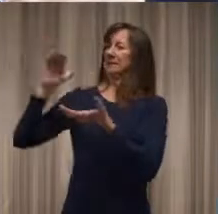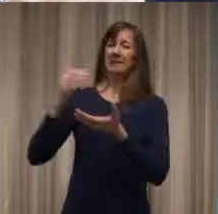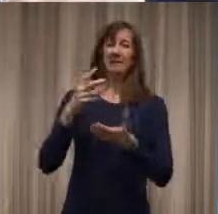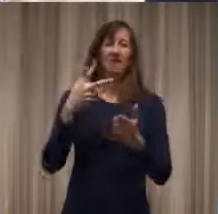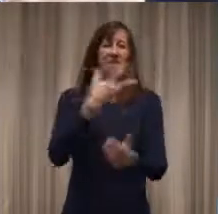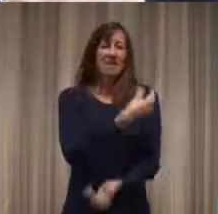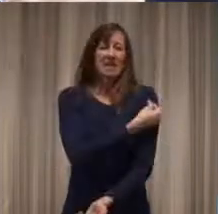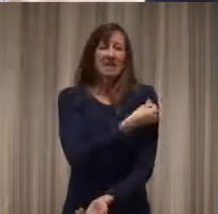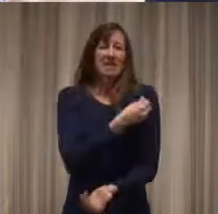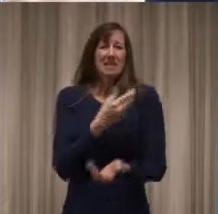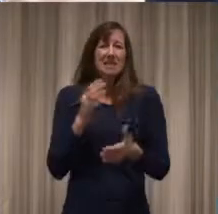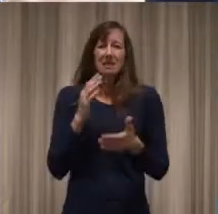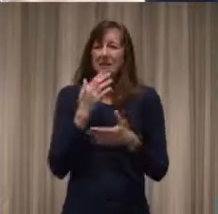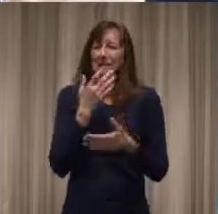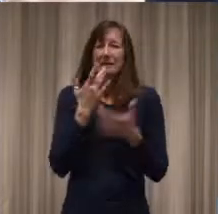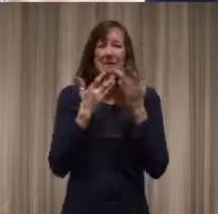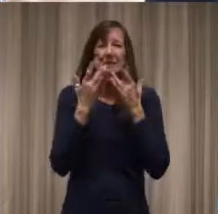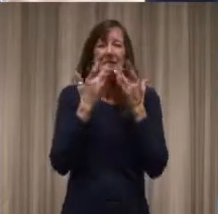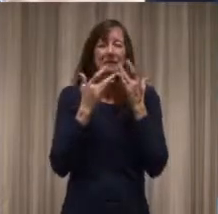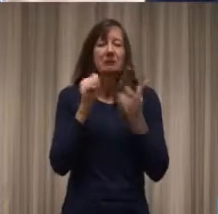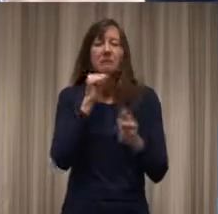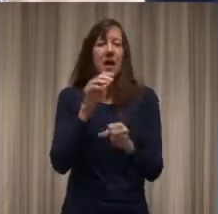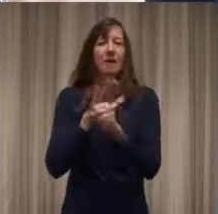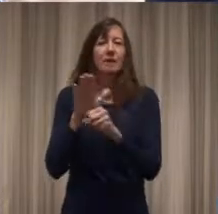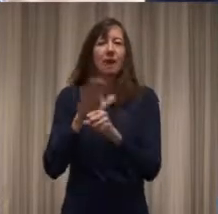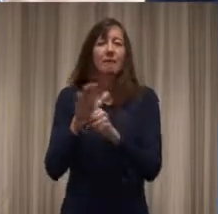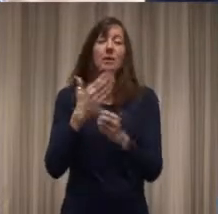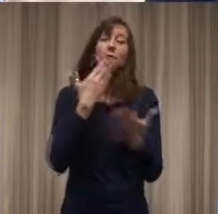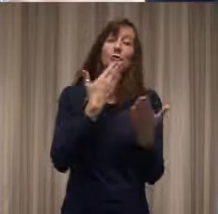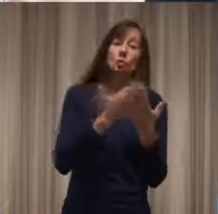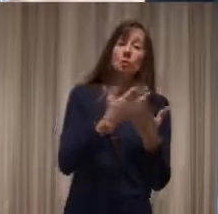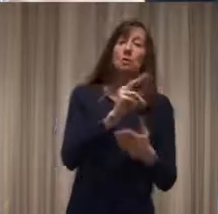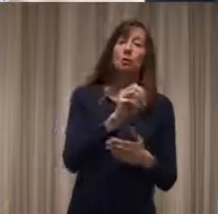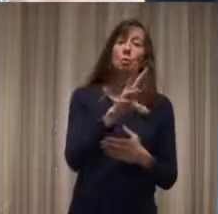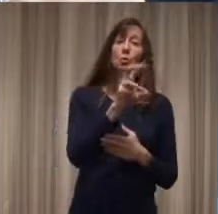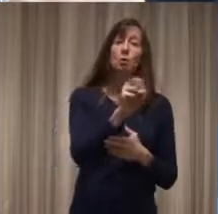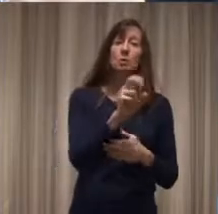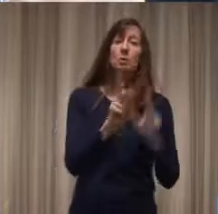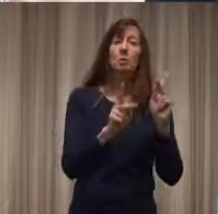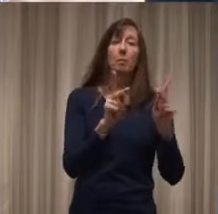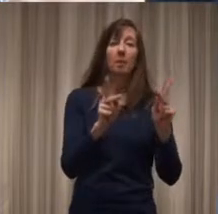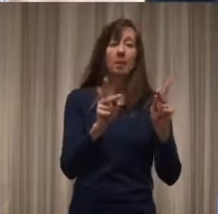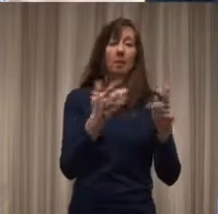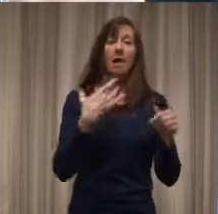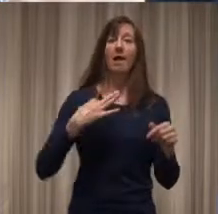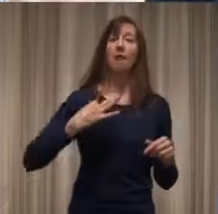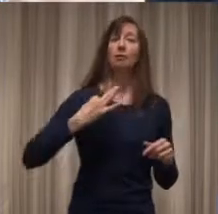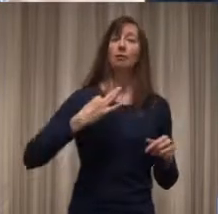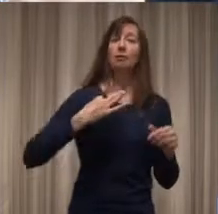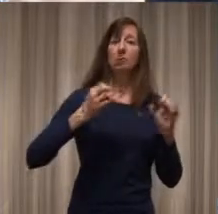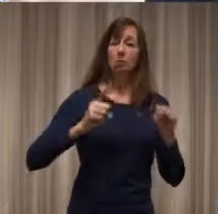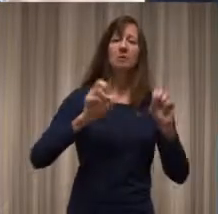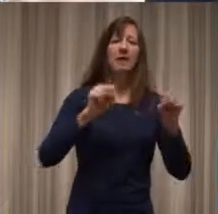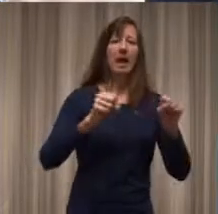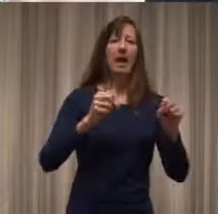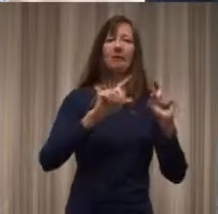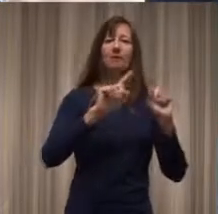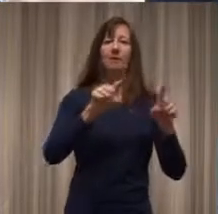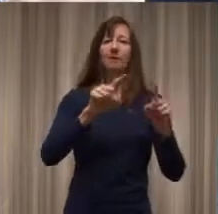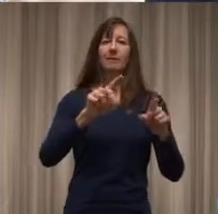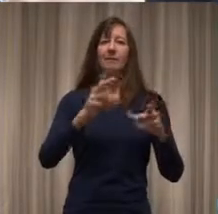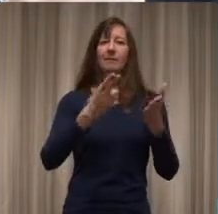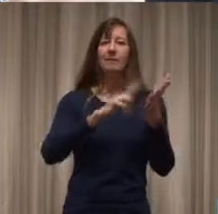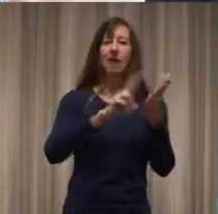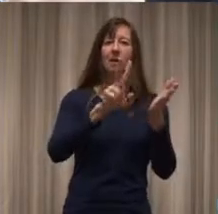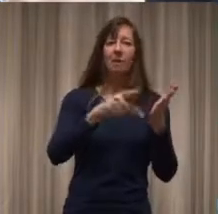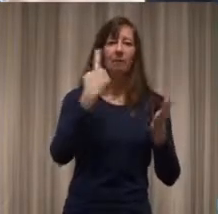So while it's good news that more people are eligible, we still need more vaccine. I want to, again, share some numbers just to give people